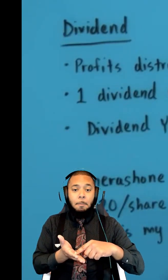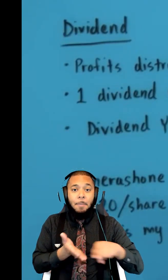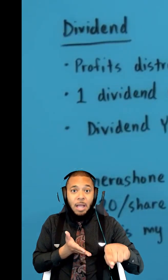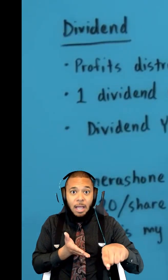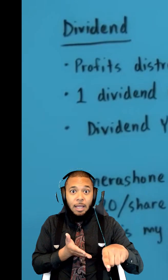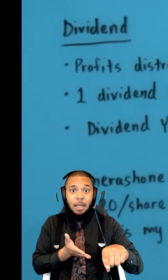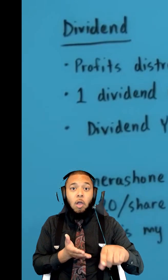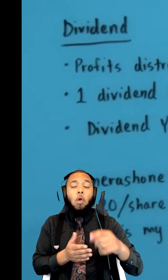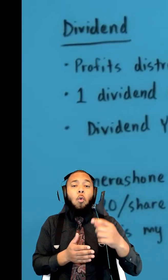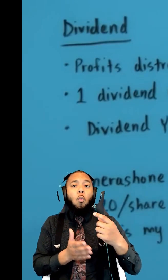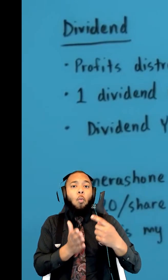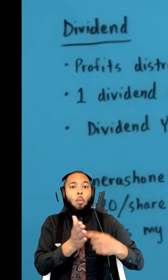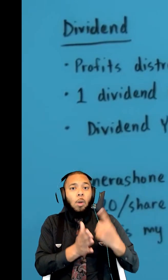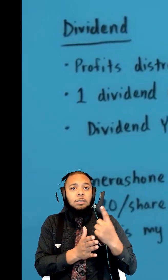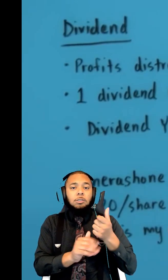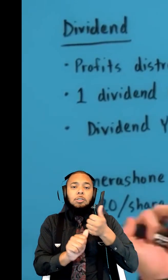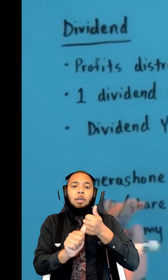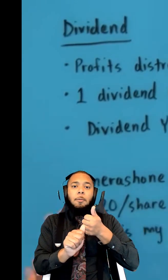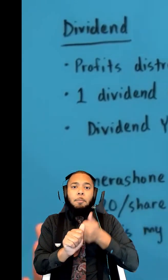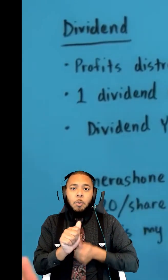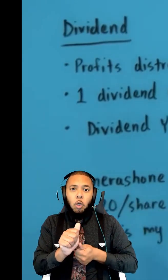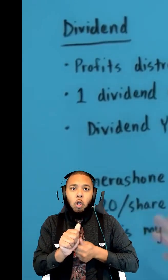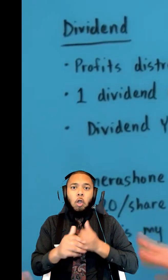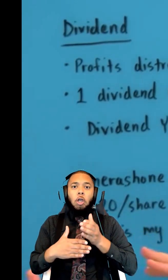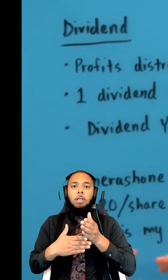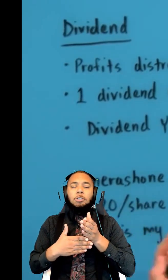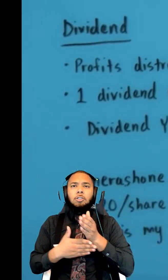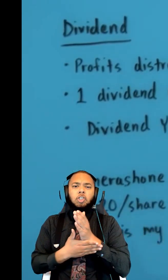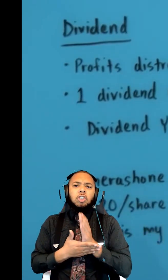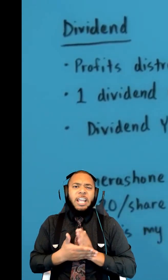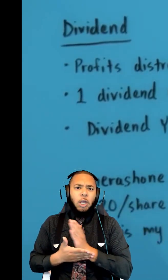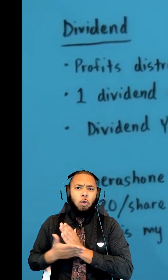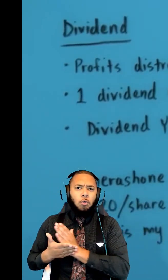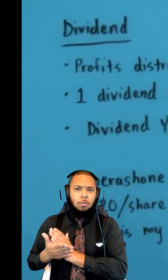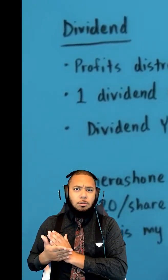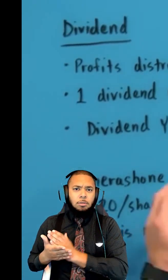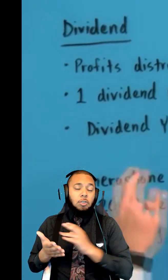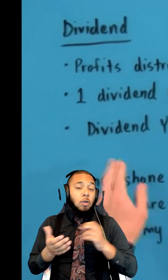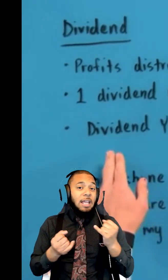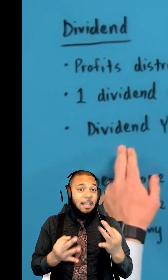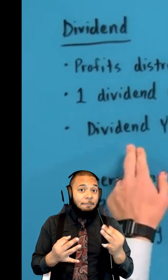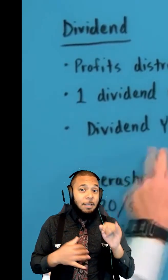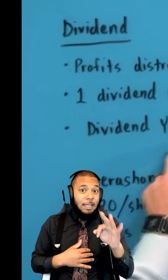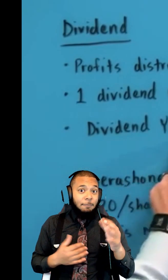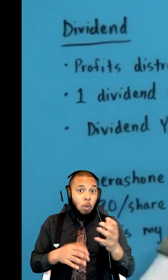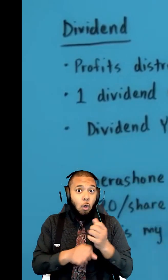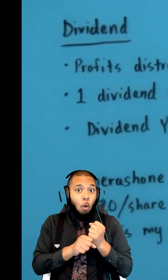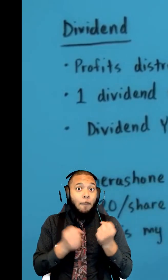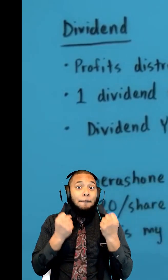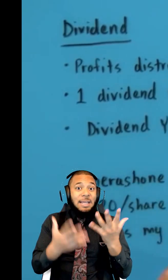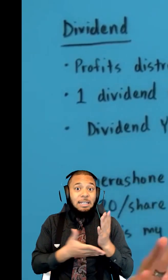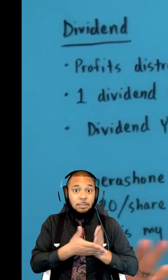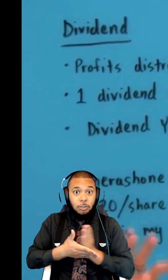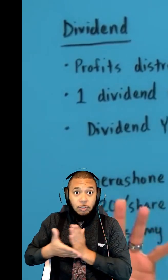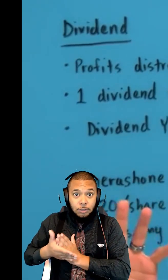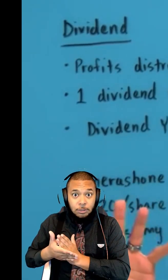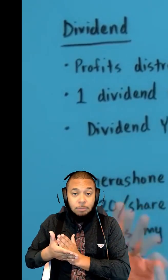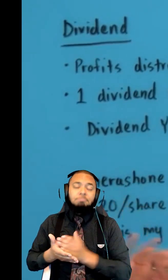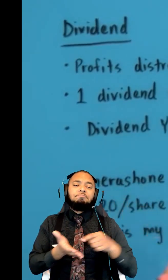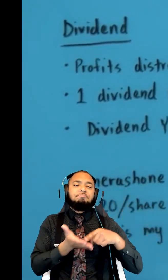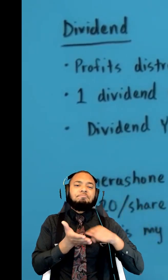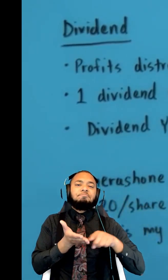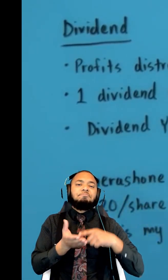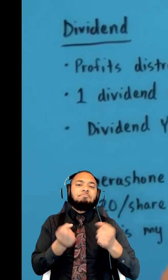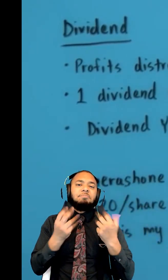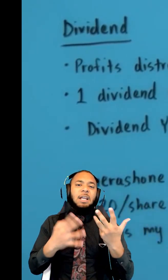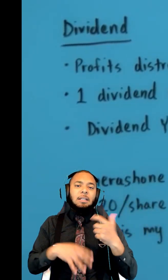multiple shares of a company, then you get multiple dividends. To calculate the dividend yield as a percentage,